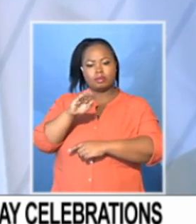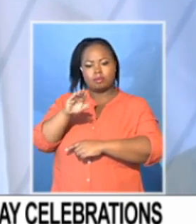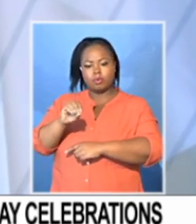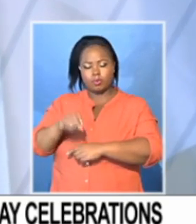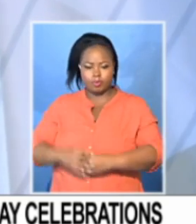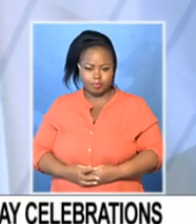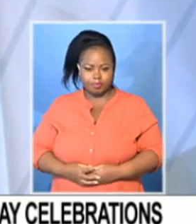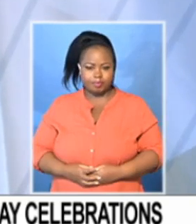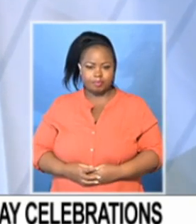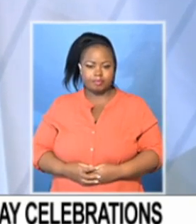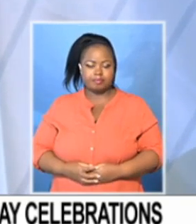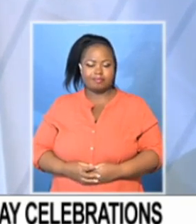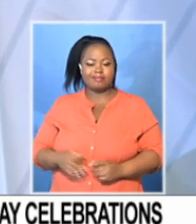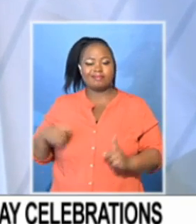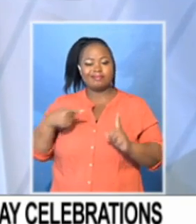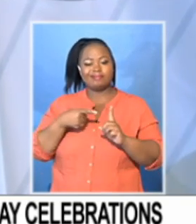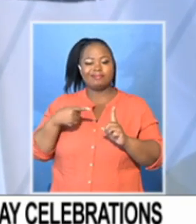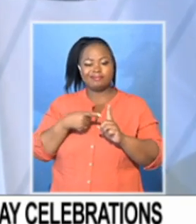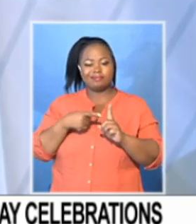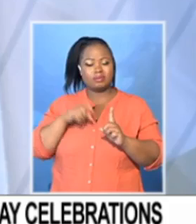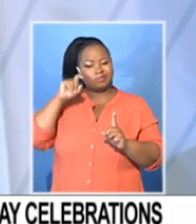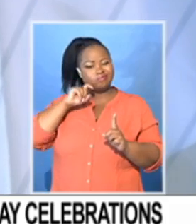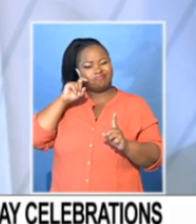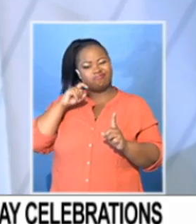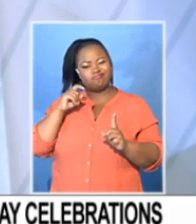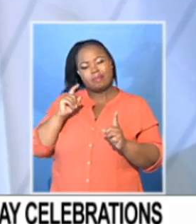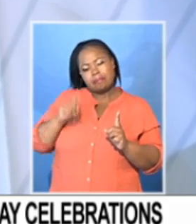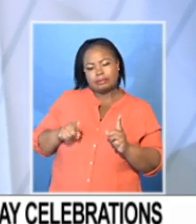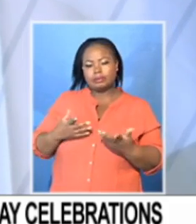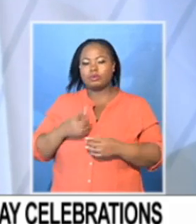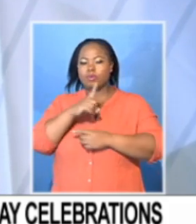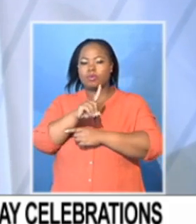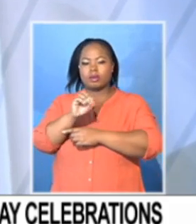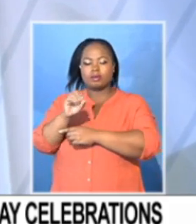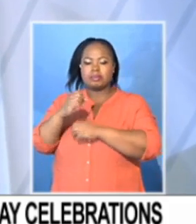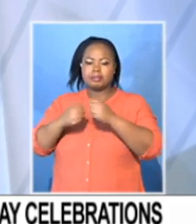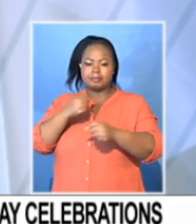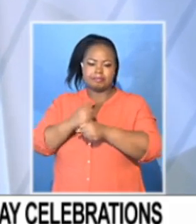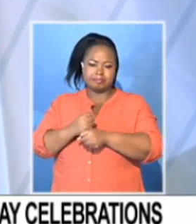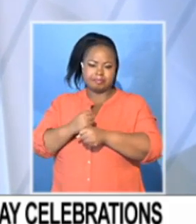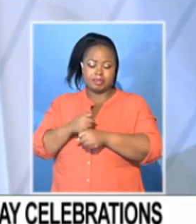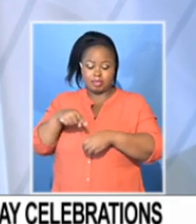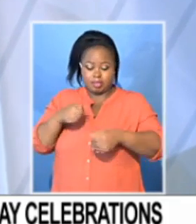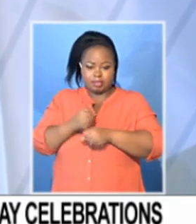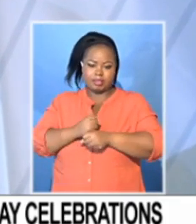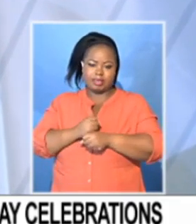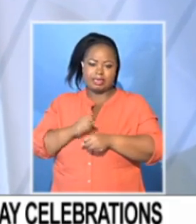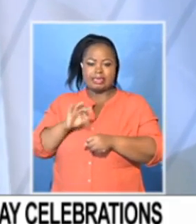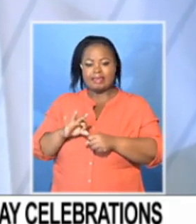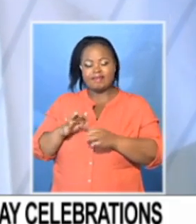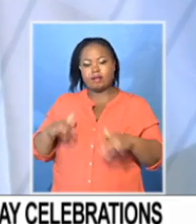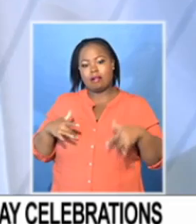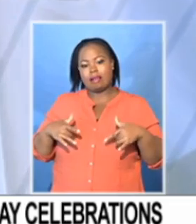He would have turned 100 years old this year had he